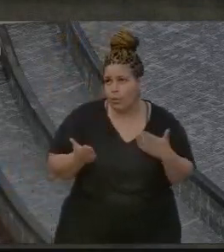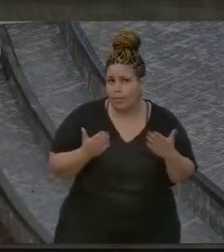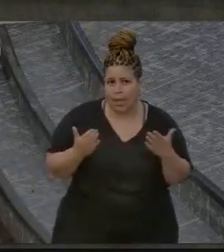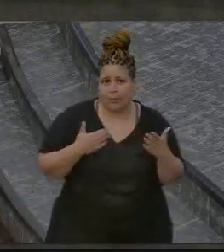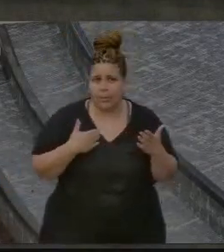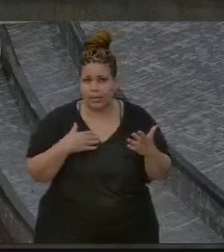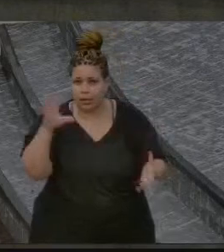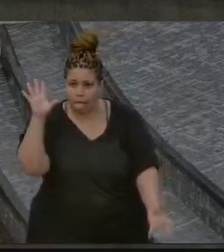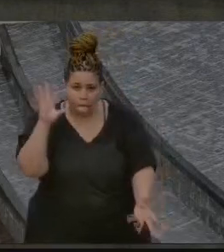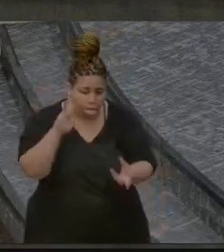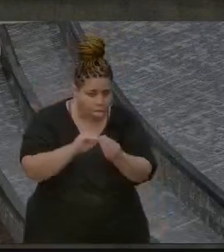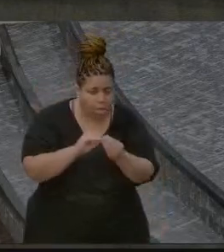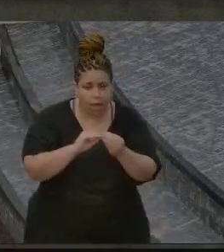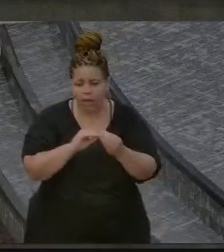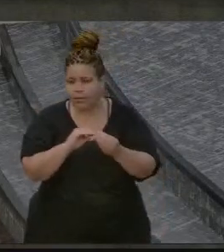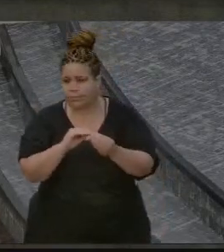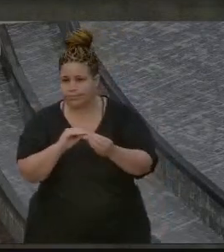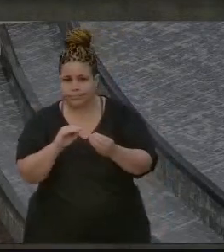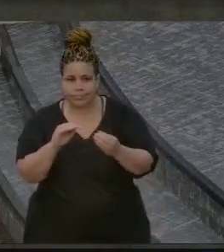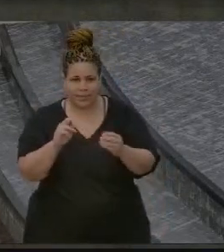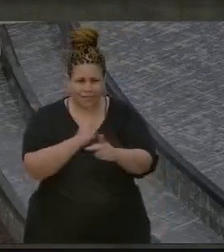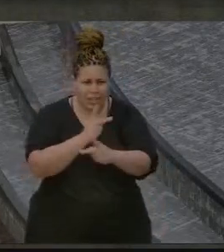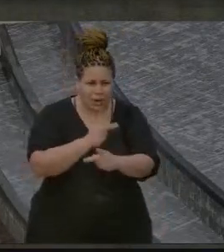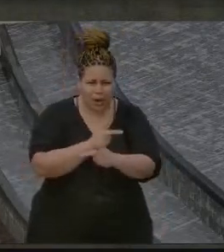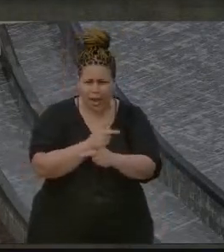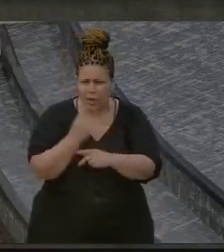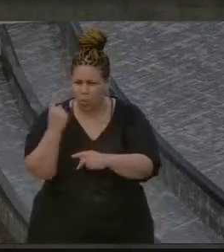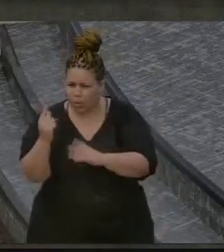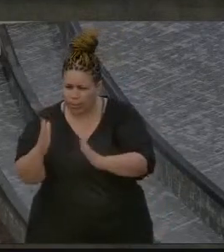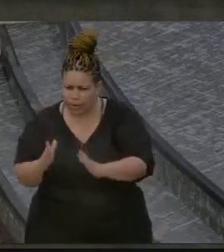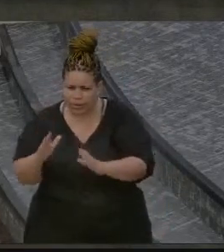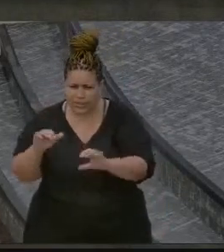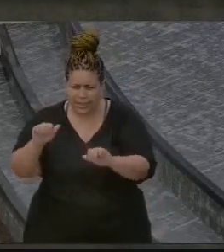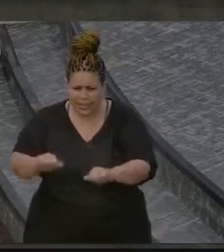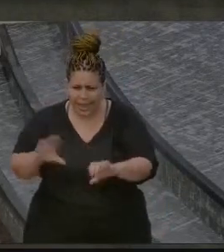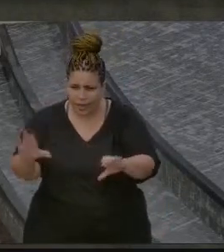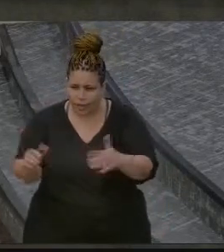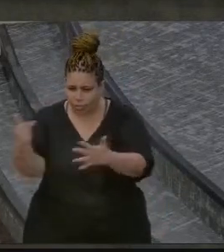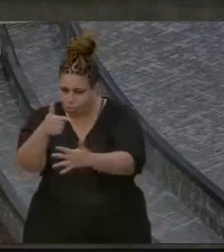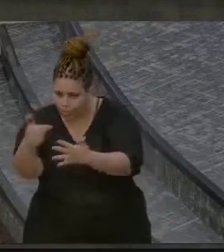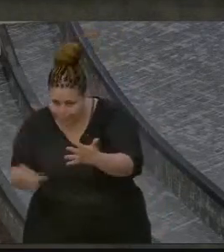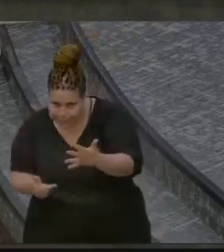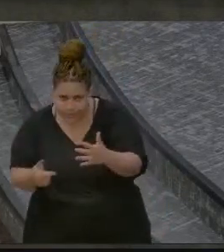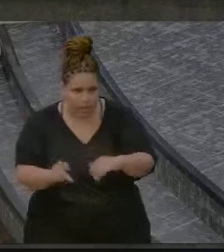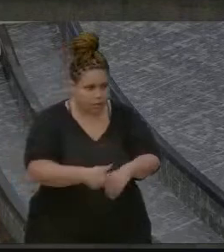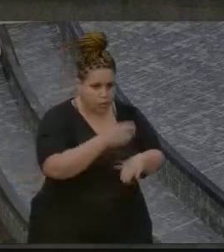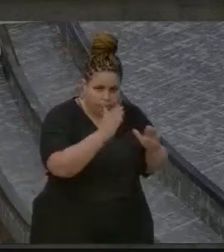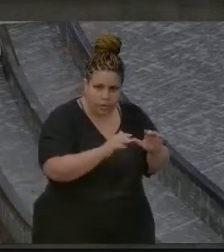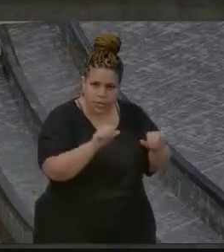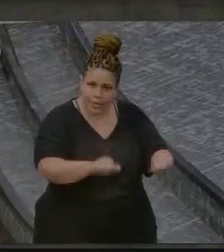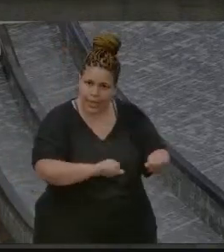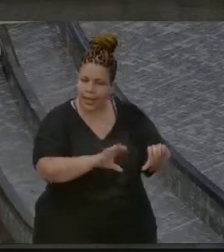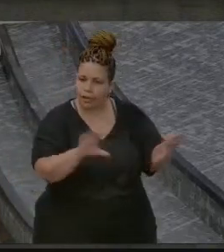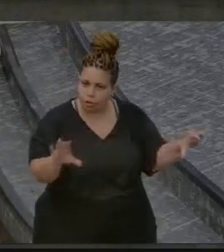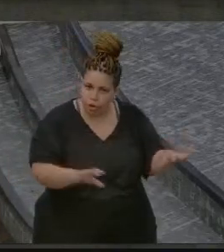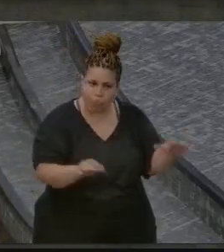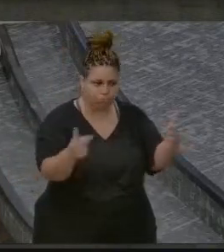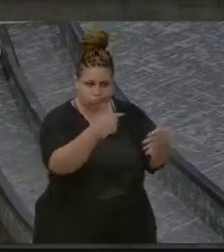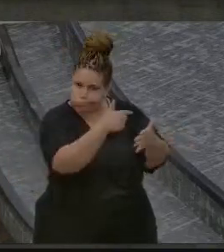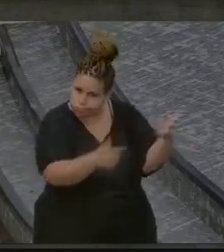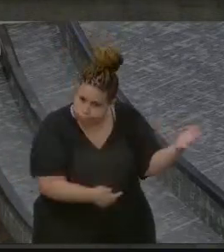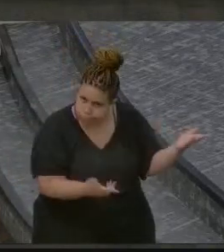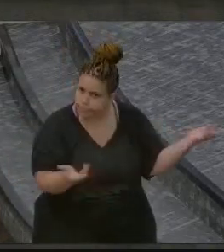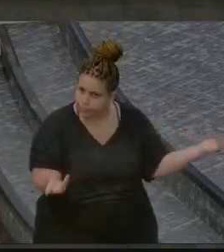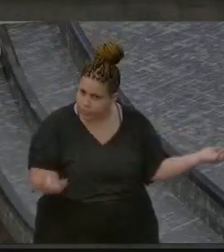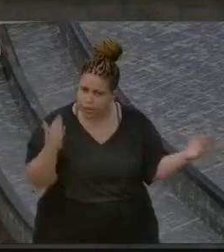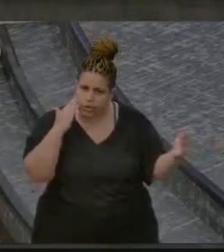this one person can do? Because another person just simply says you've got 2 people to commiserate if the task is bigger than that, right? And so Right. I would be